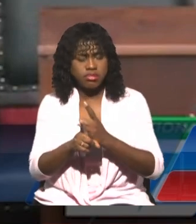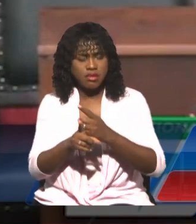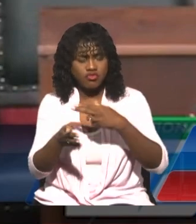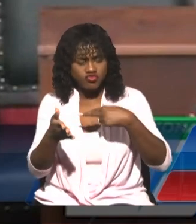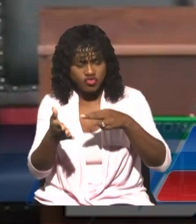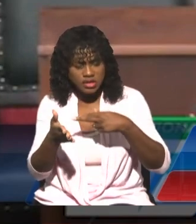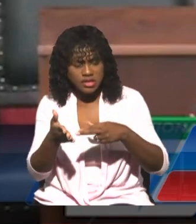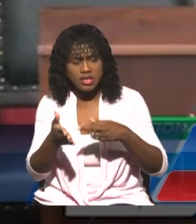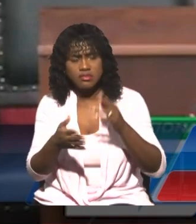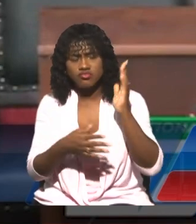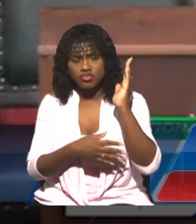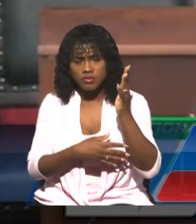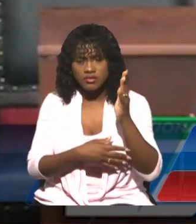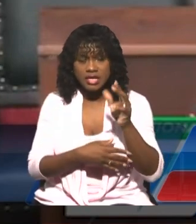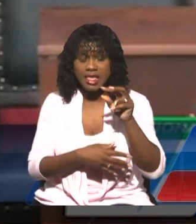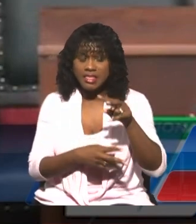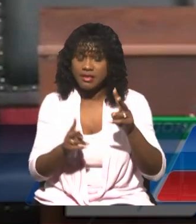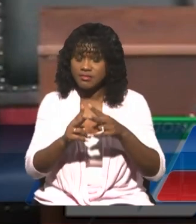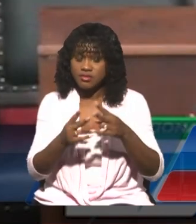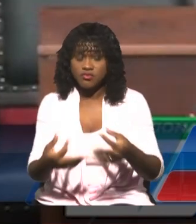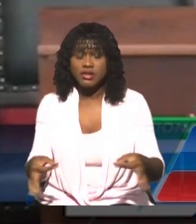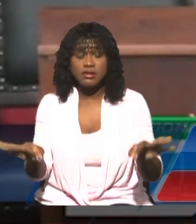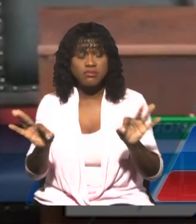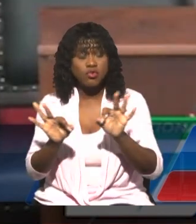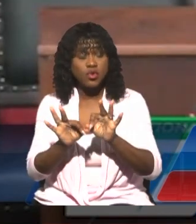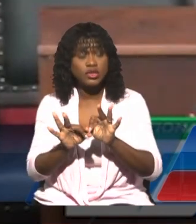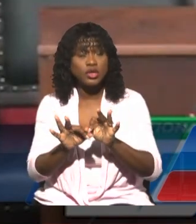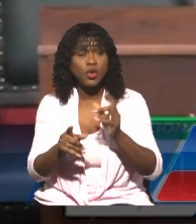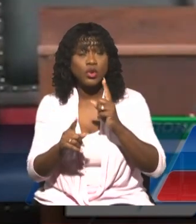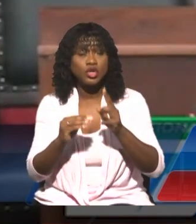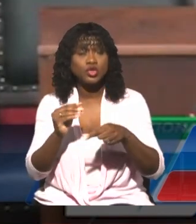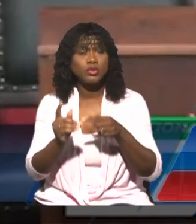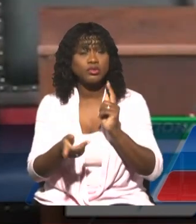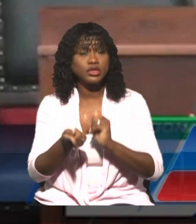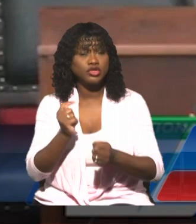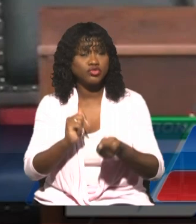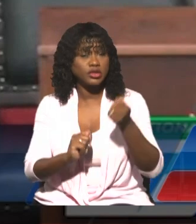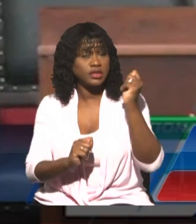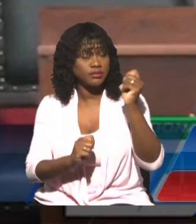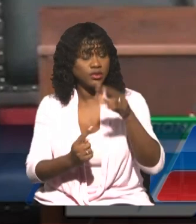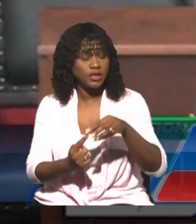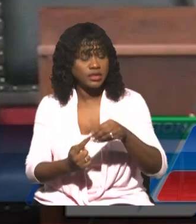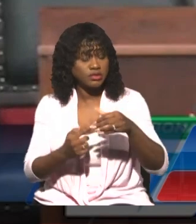very important. What we discuss in Trinidad and Tobago, especially as young people,